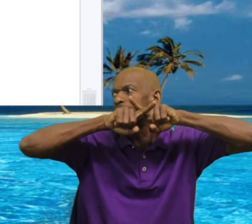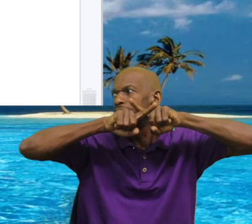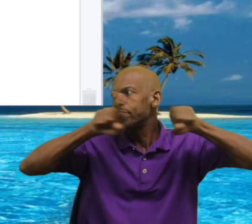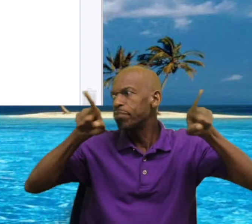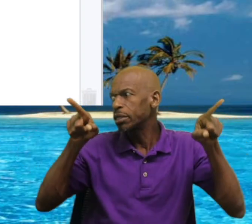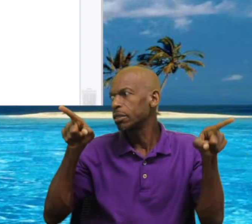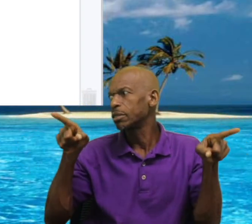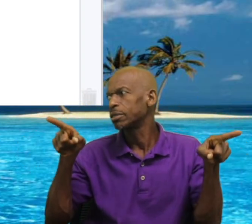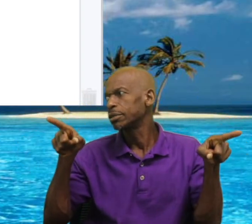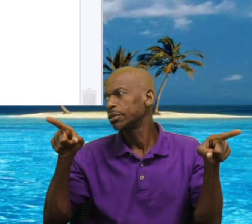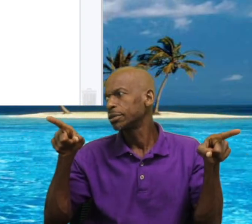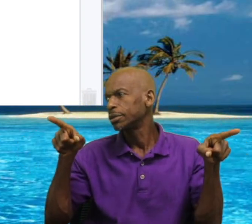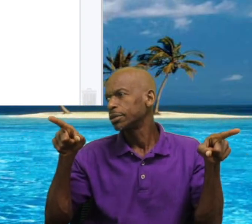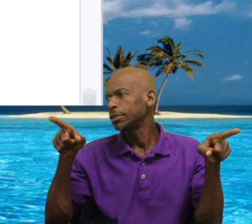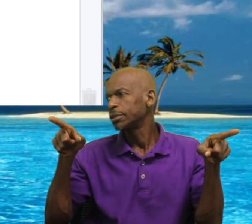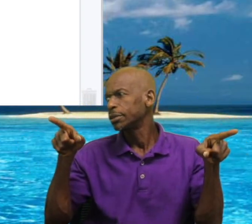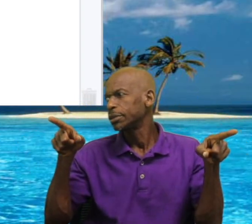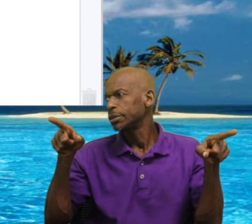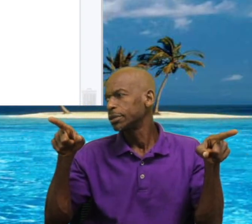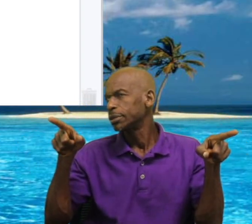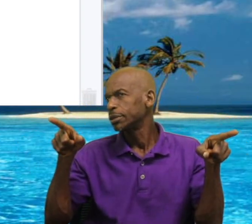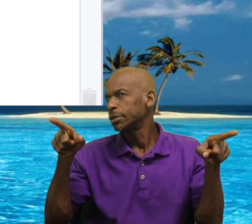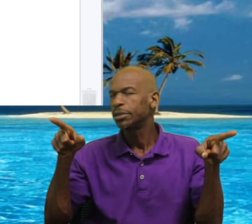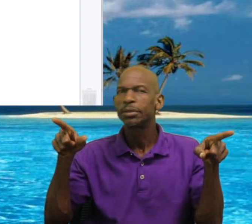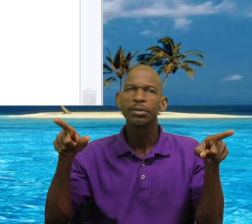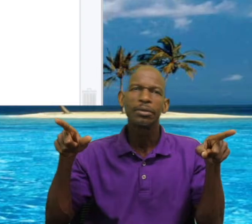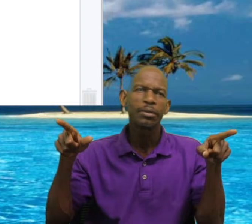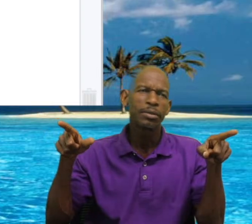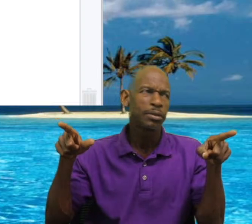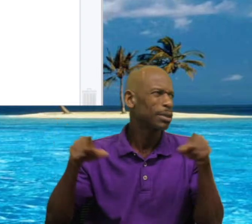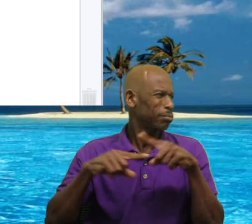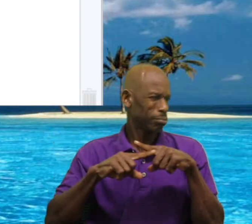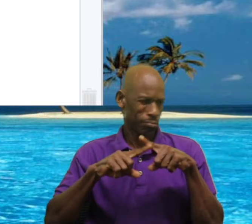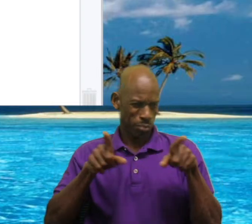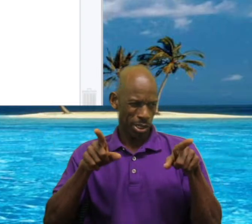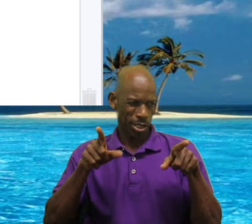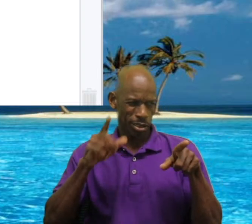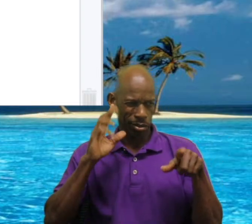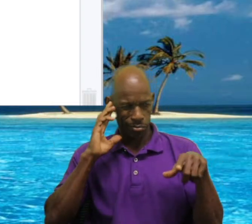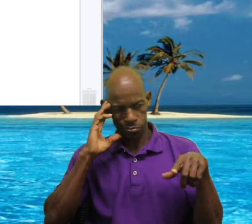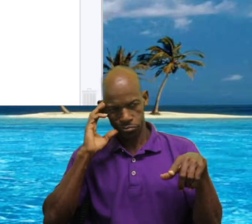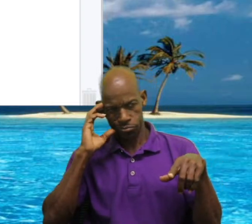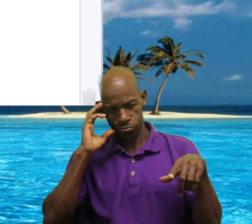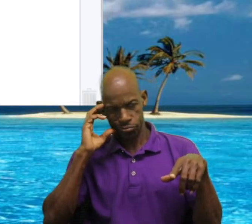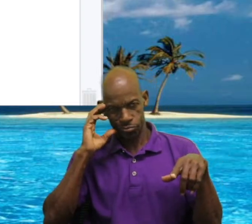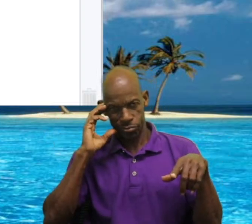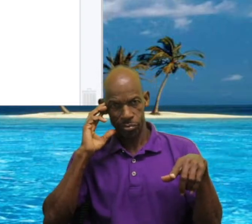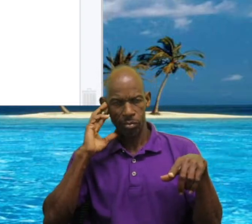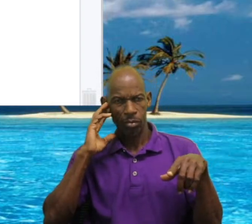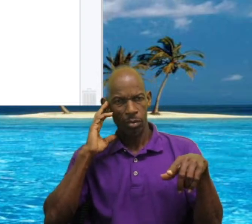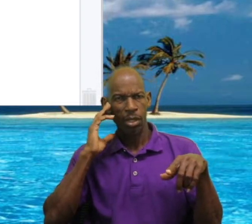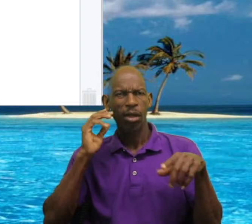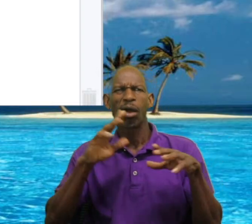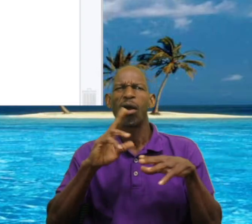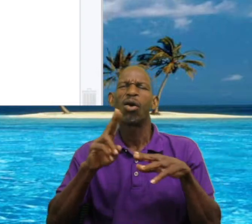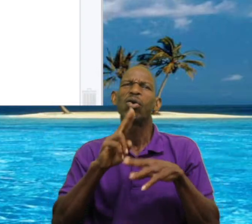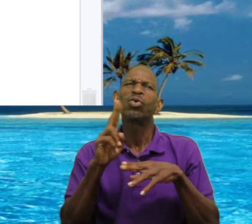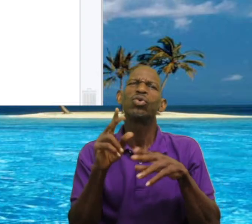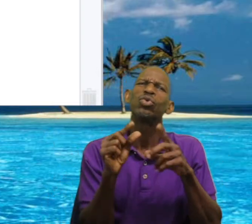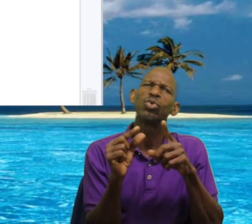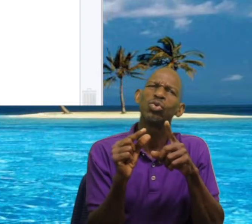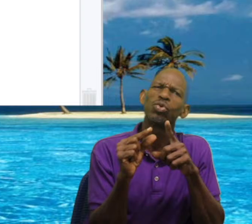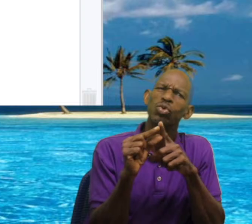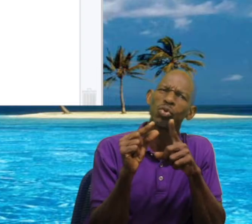And how do we use but in sign language? We use but when we're looking at talking